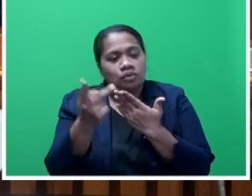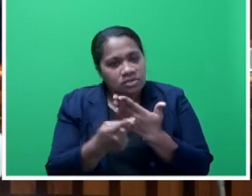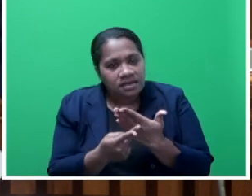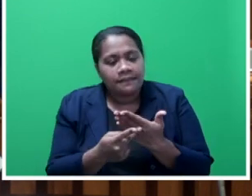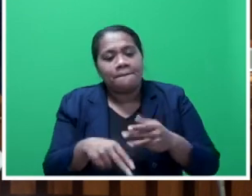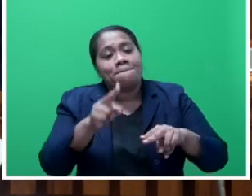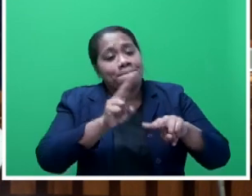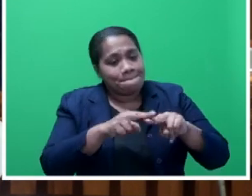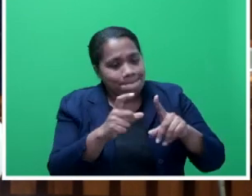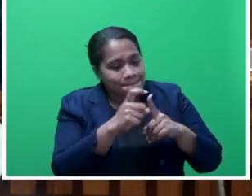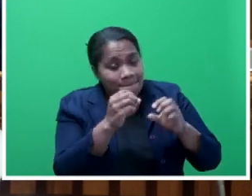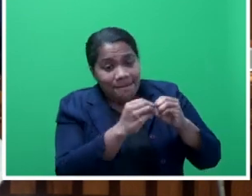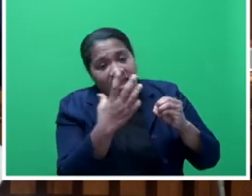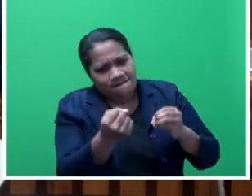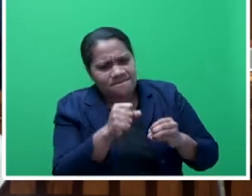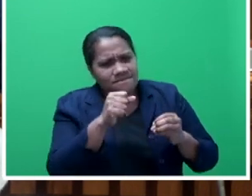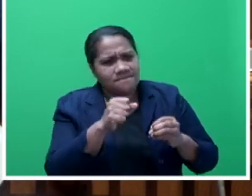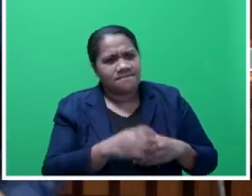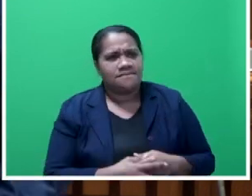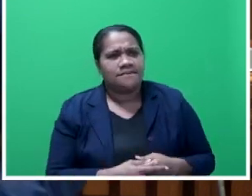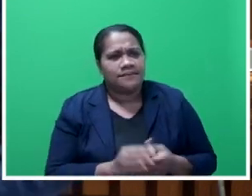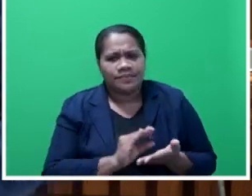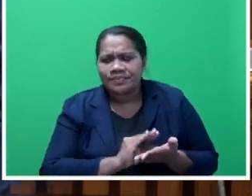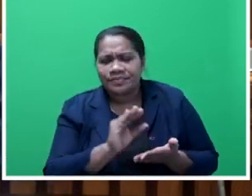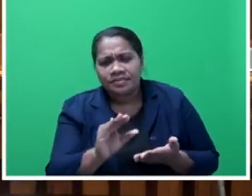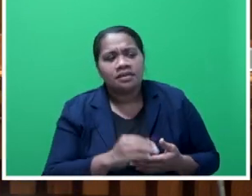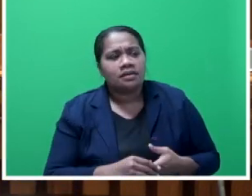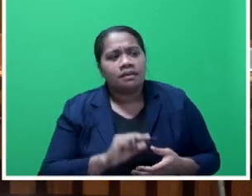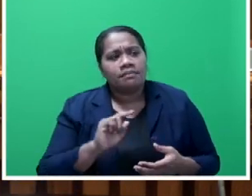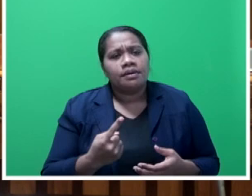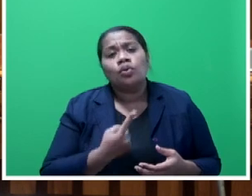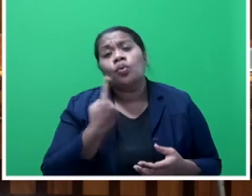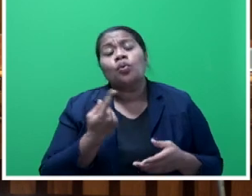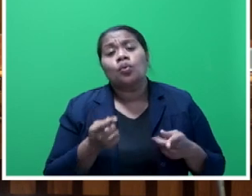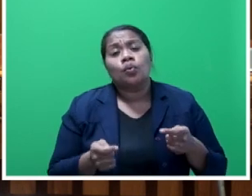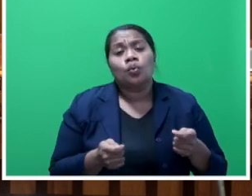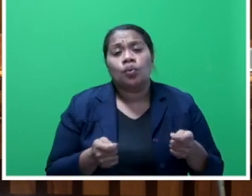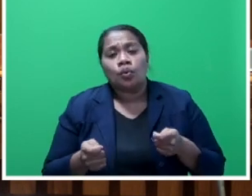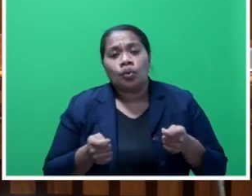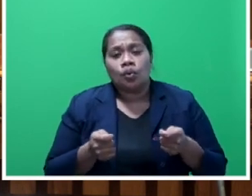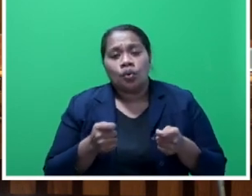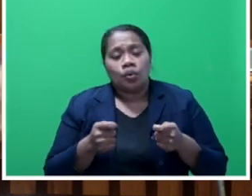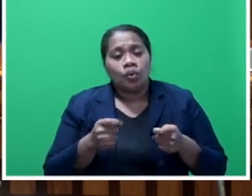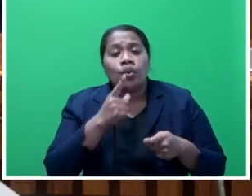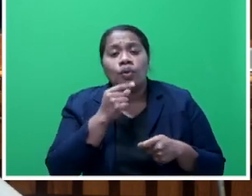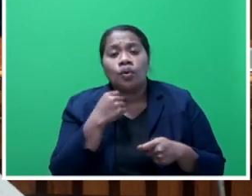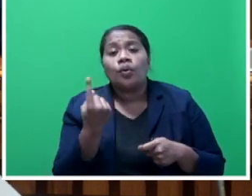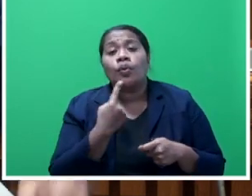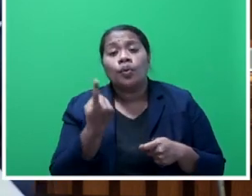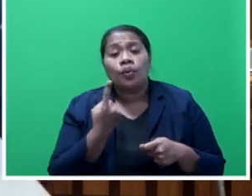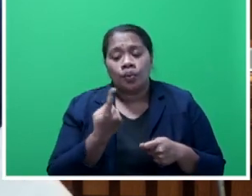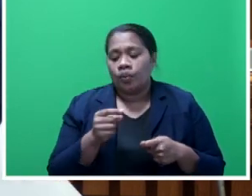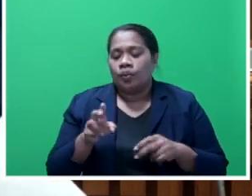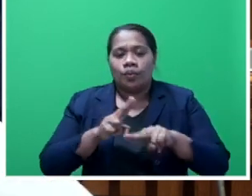FDB had a lower amount lent, nonetheless a significant amount, but guess who was managing the loan? FDB. FDB